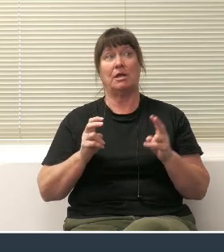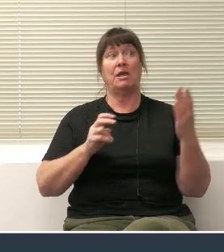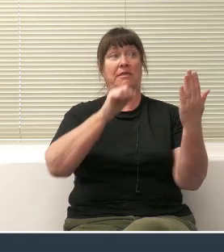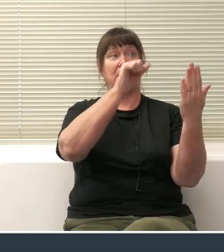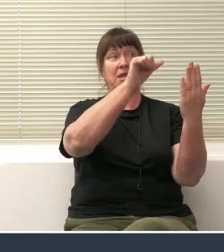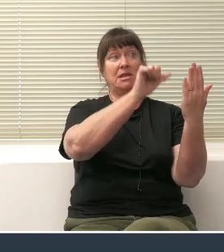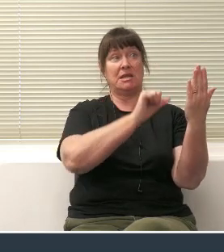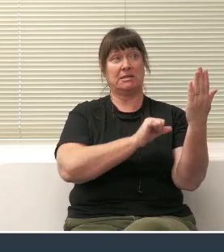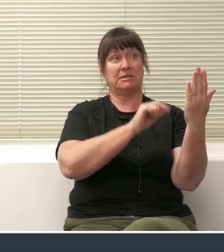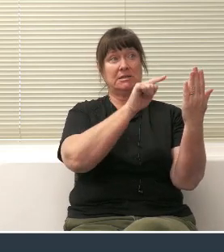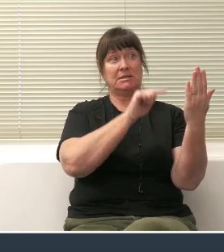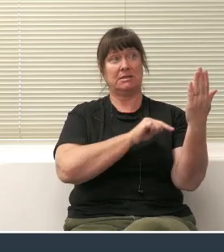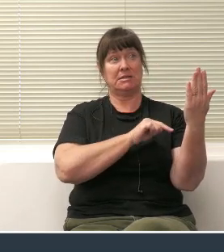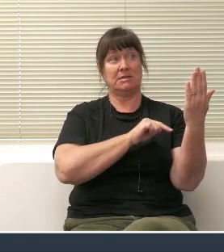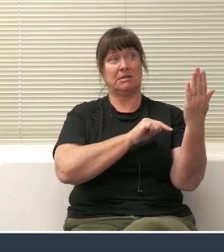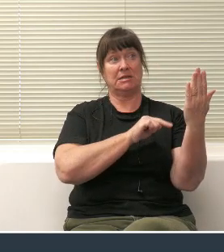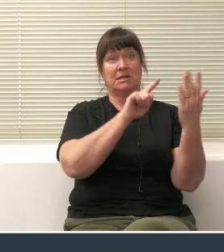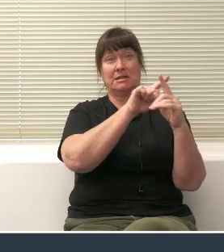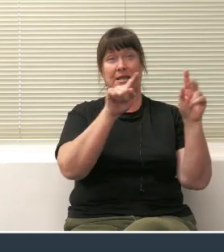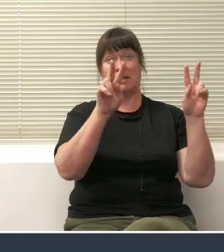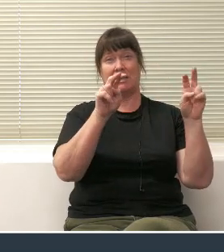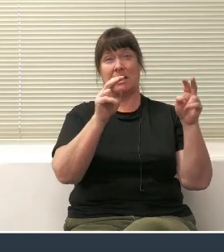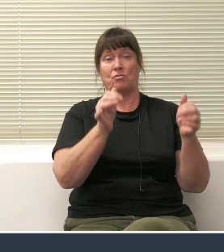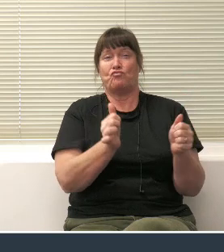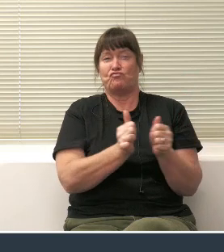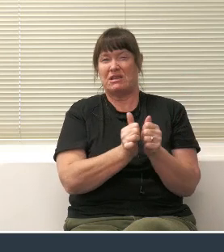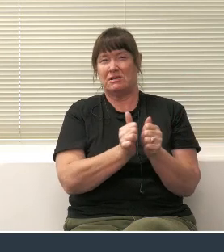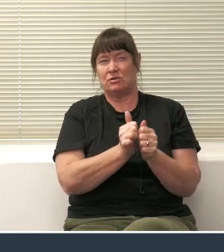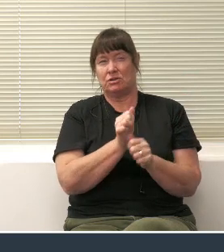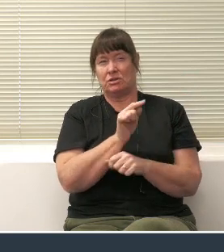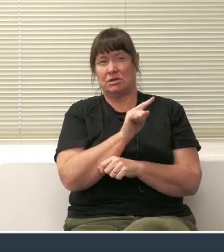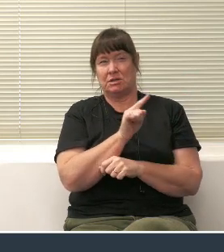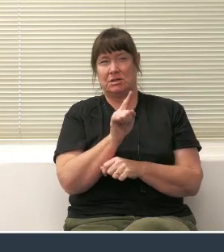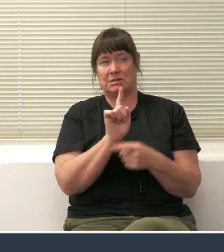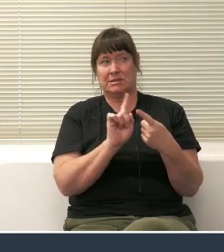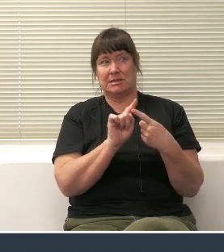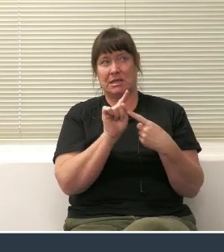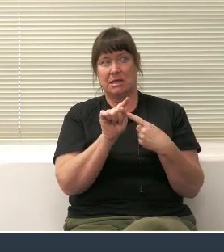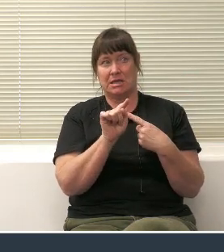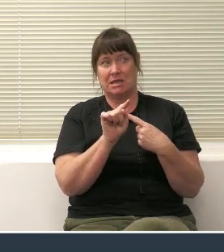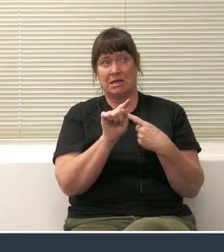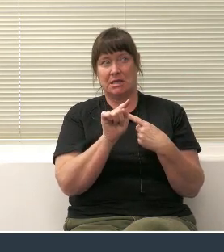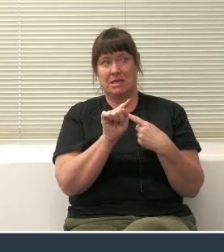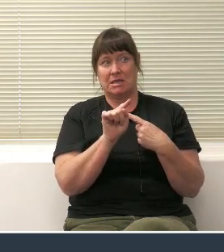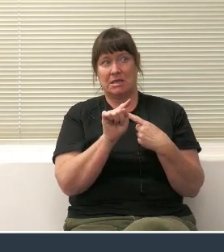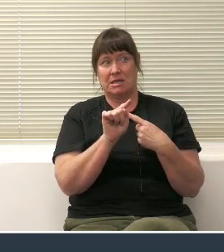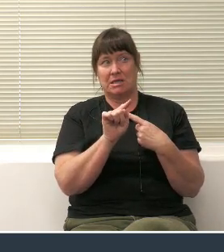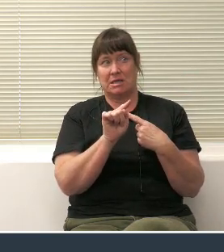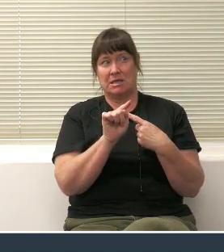underneath. I was just wondering if that headline resolution is still there. We haven't made it yet.